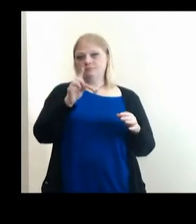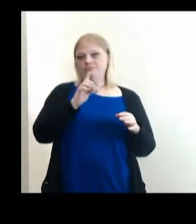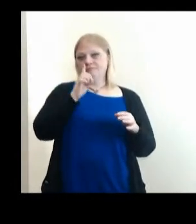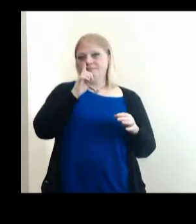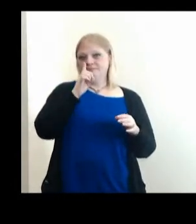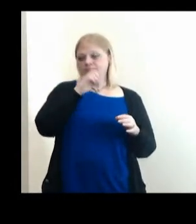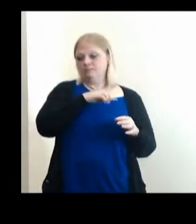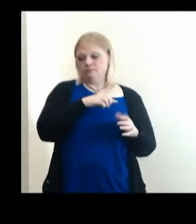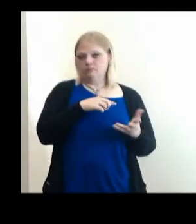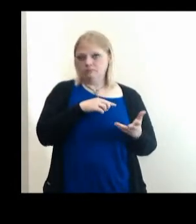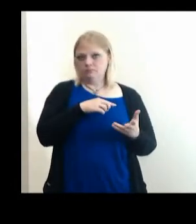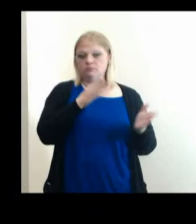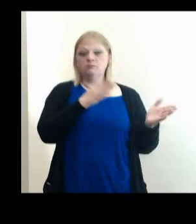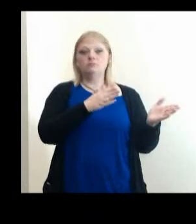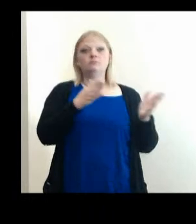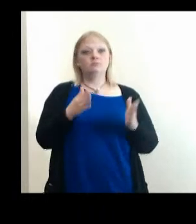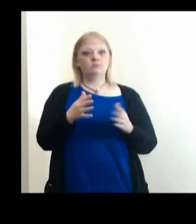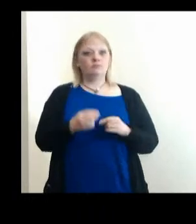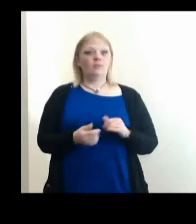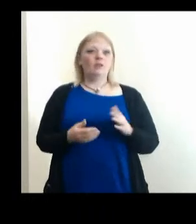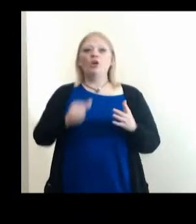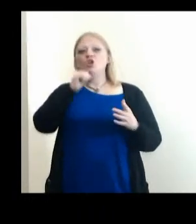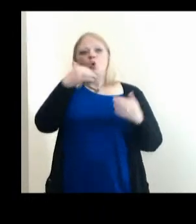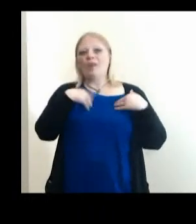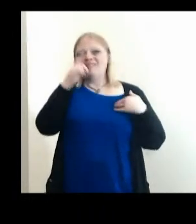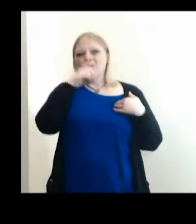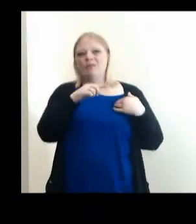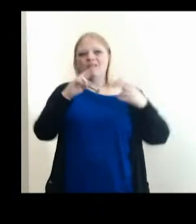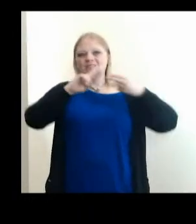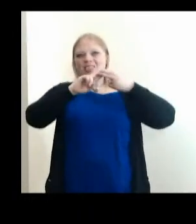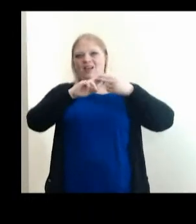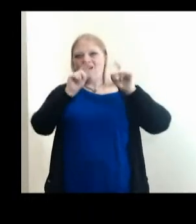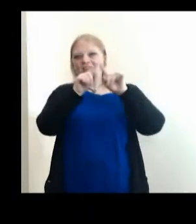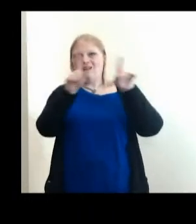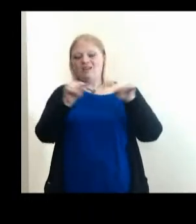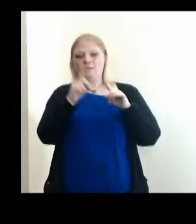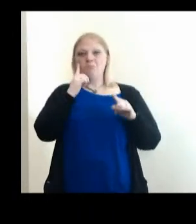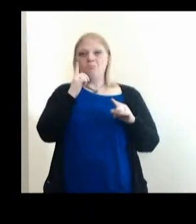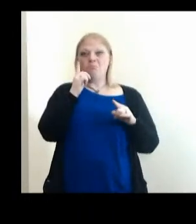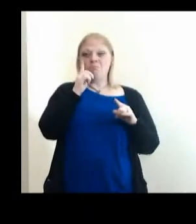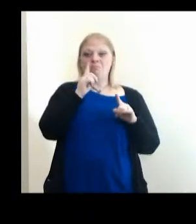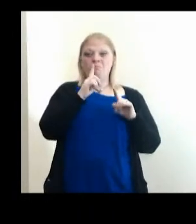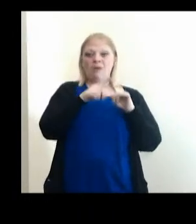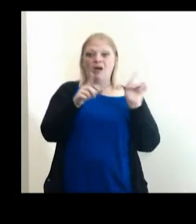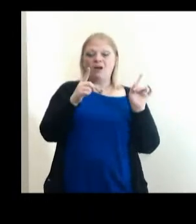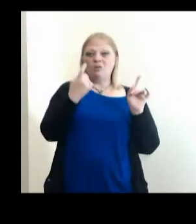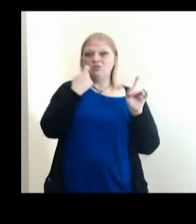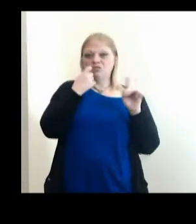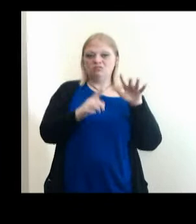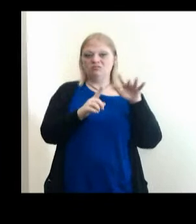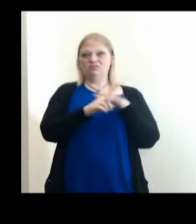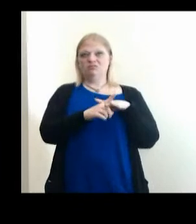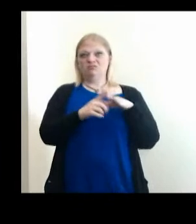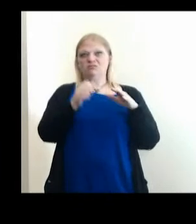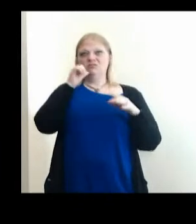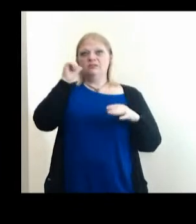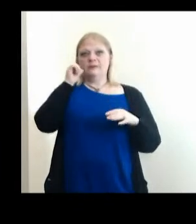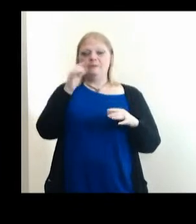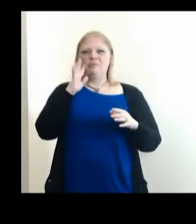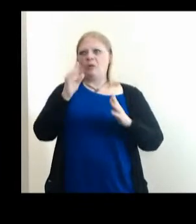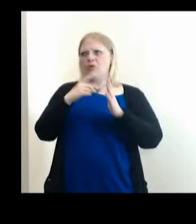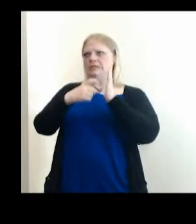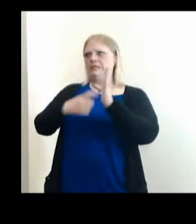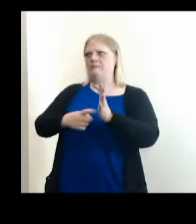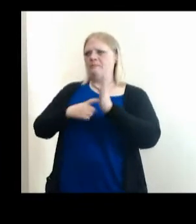and fact. Now I want to talk about another myth. I don't actually have it on a slide, but this was brought up yesterday. Myth: I'm going to demand